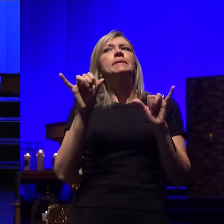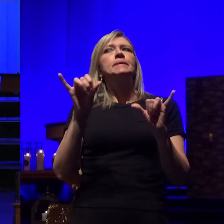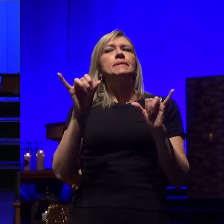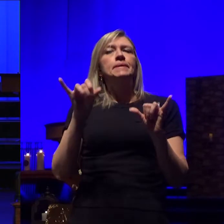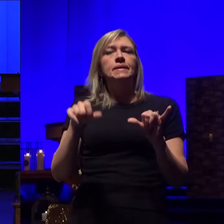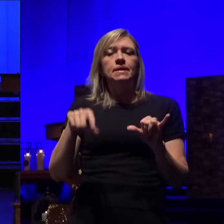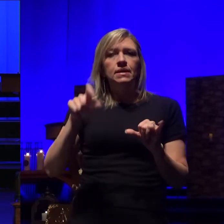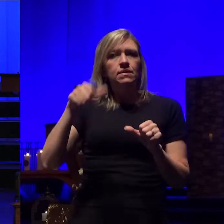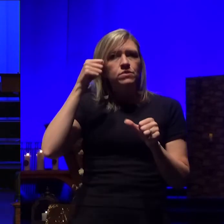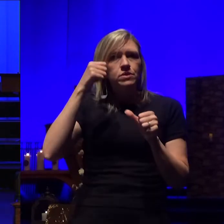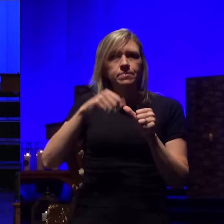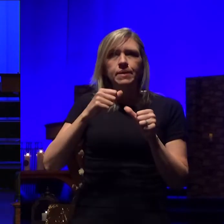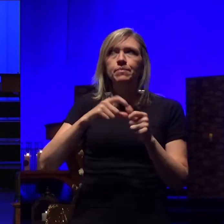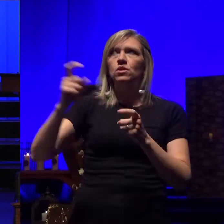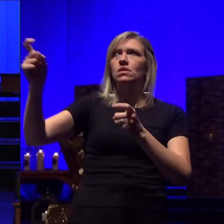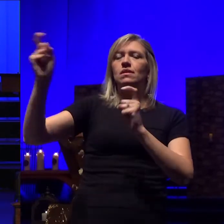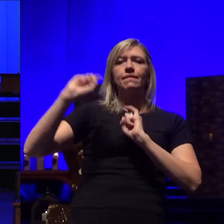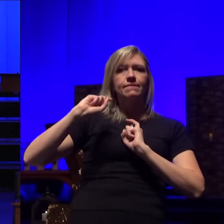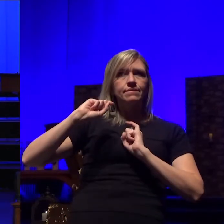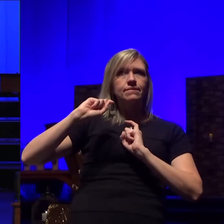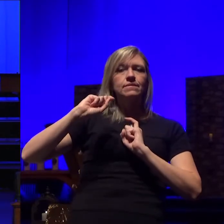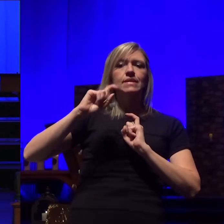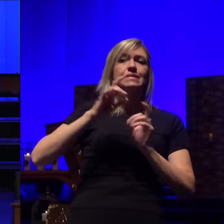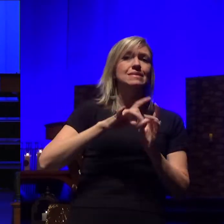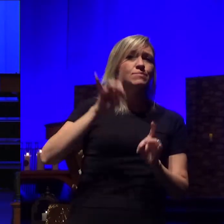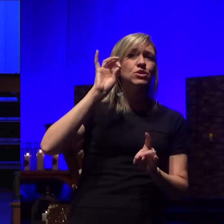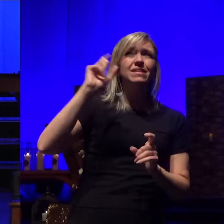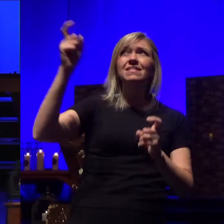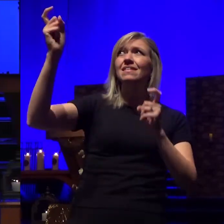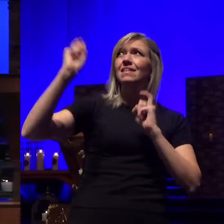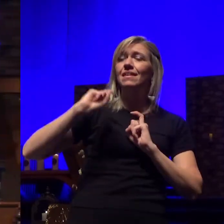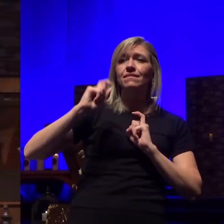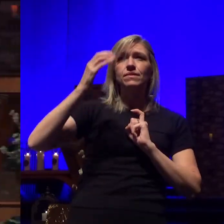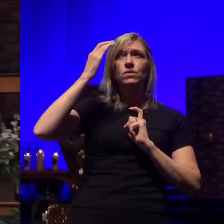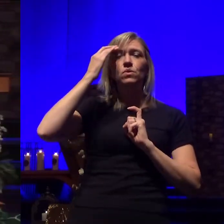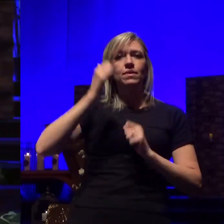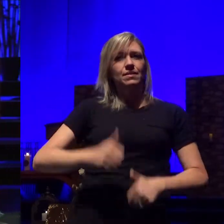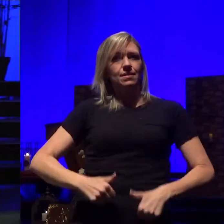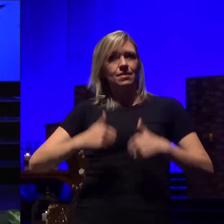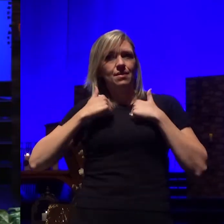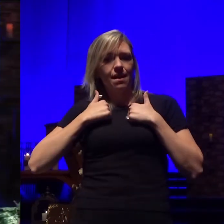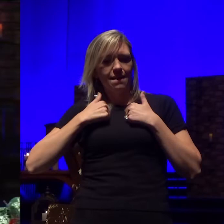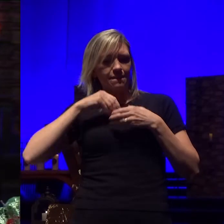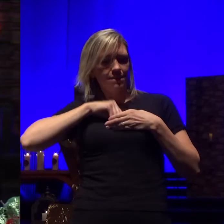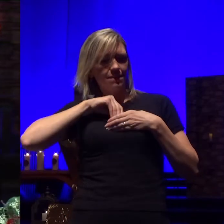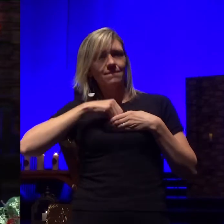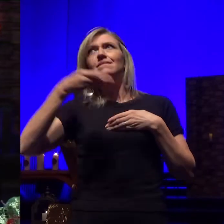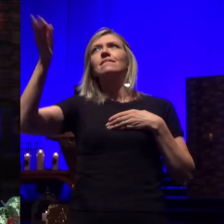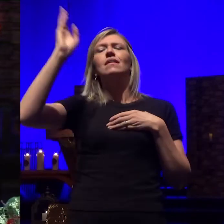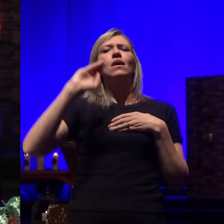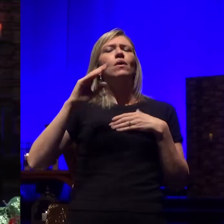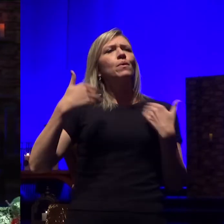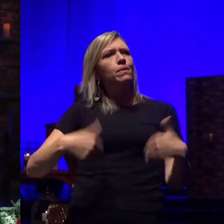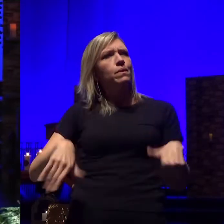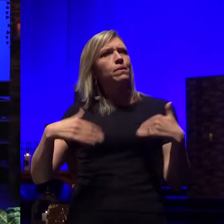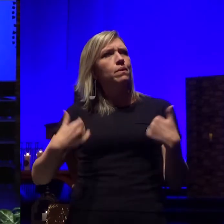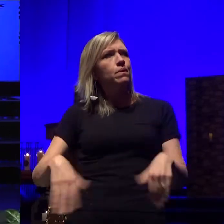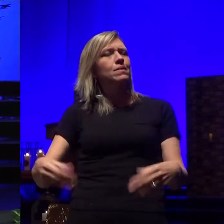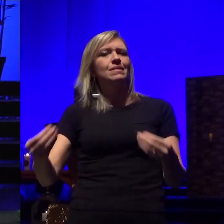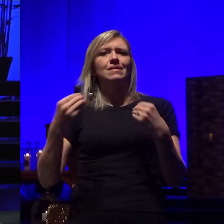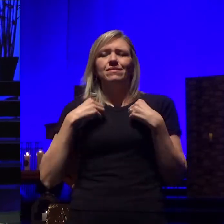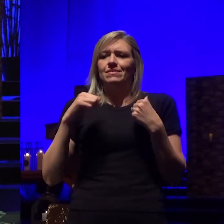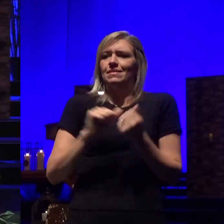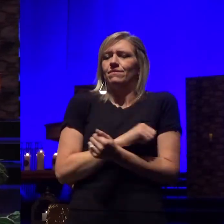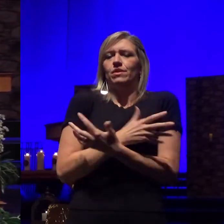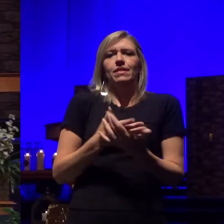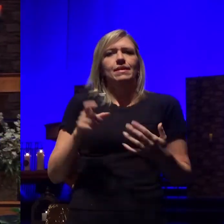been given these incredible gifts, the gift of spirit, the gift of knowing the life of God in us, gives us everything we need to express